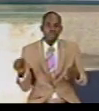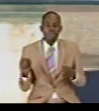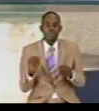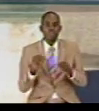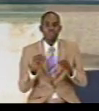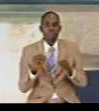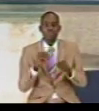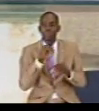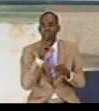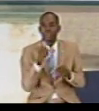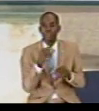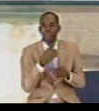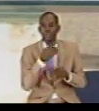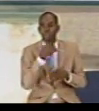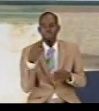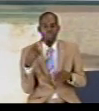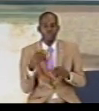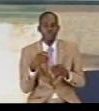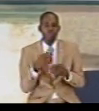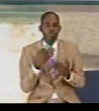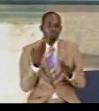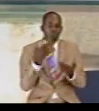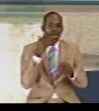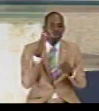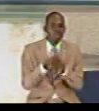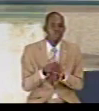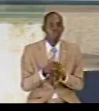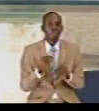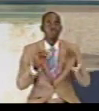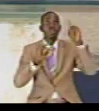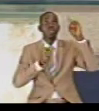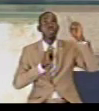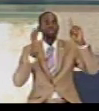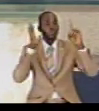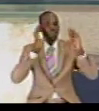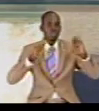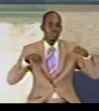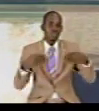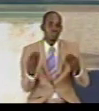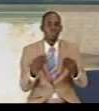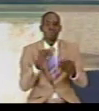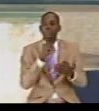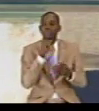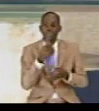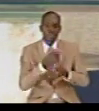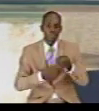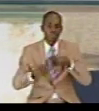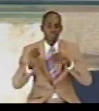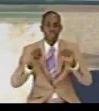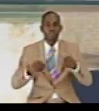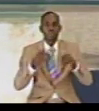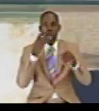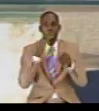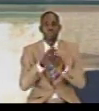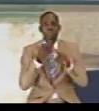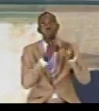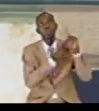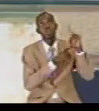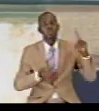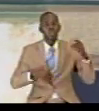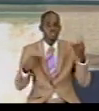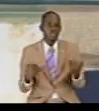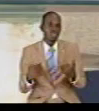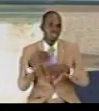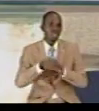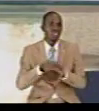will give. An irreversible promise from the Lord, I will give. Tonight it will happen.